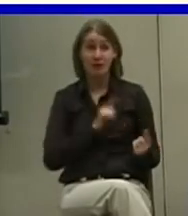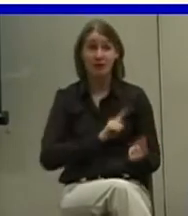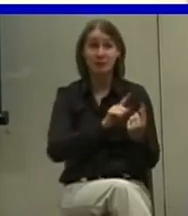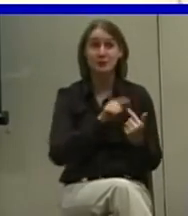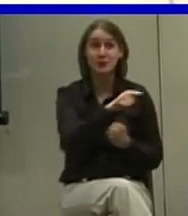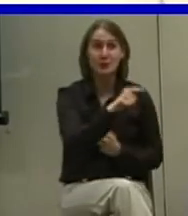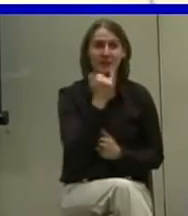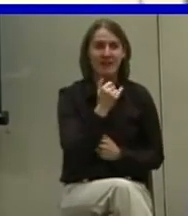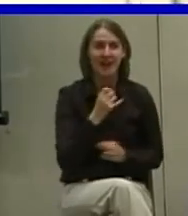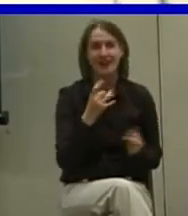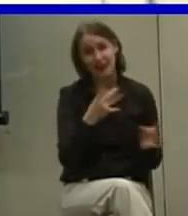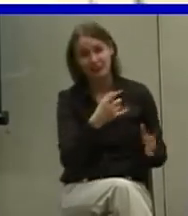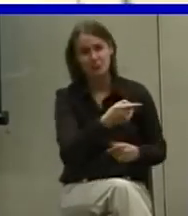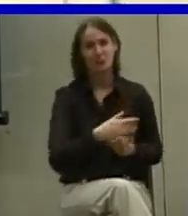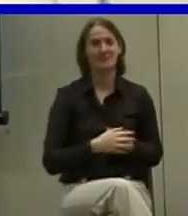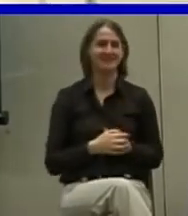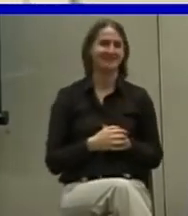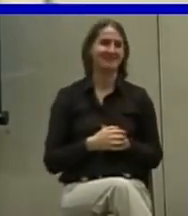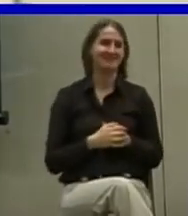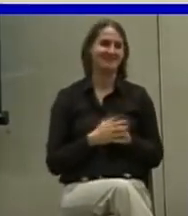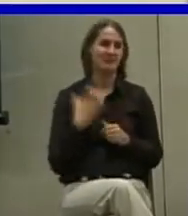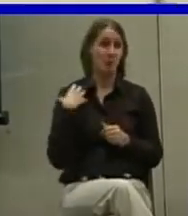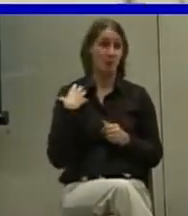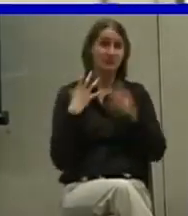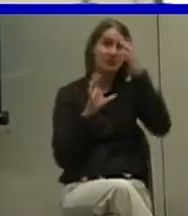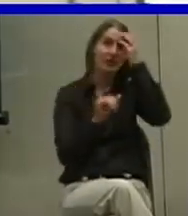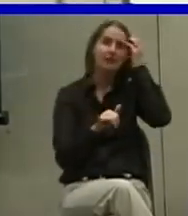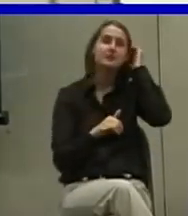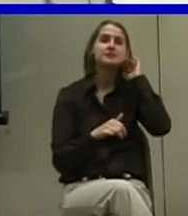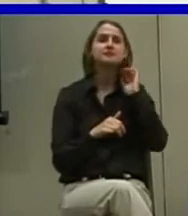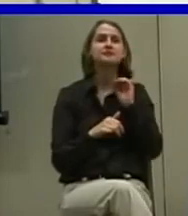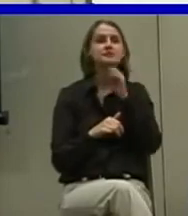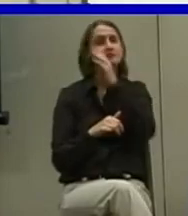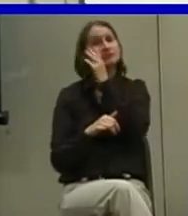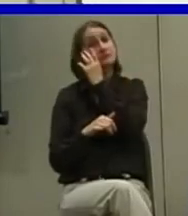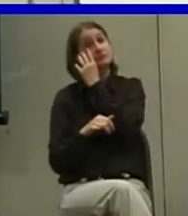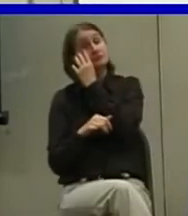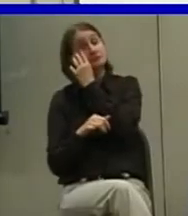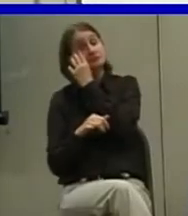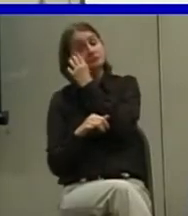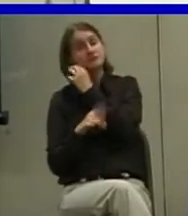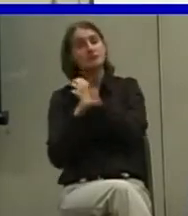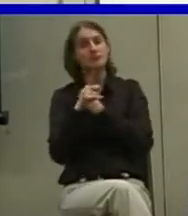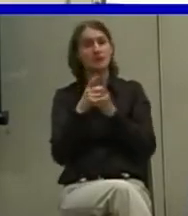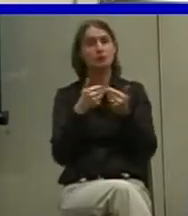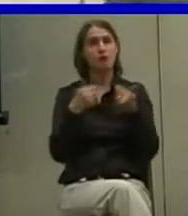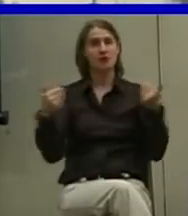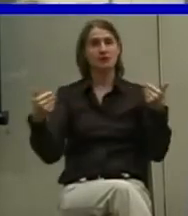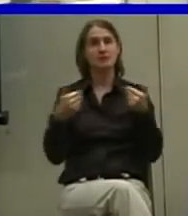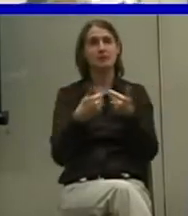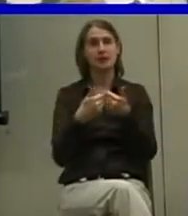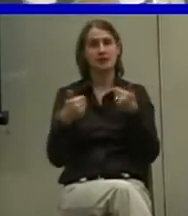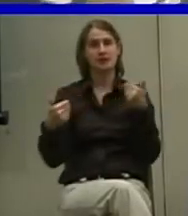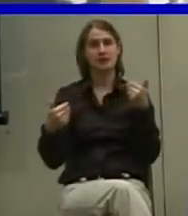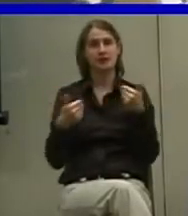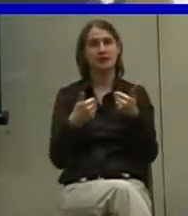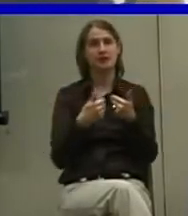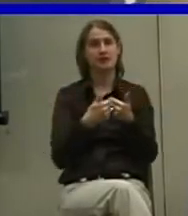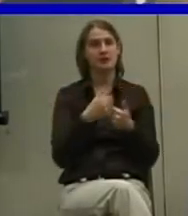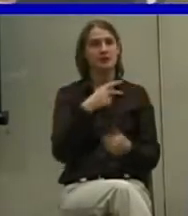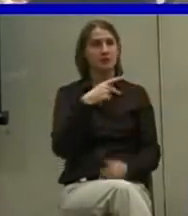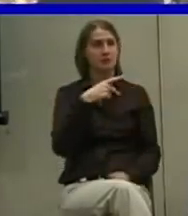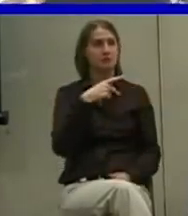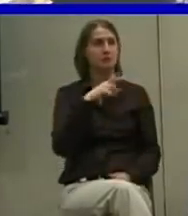you. So, Another thing is proximity control being closer. and proximity is